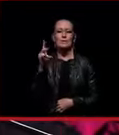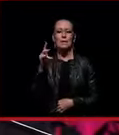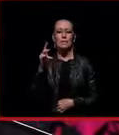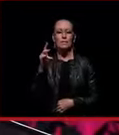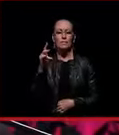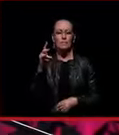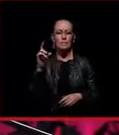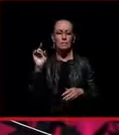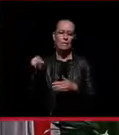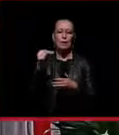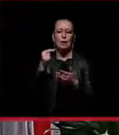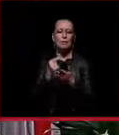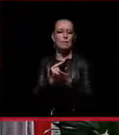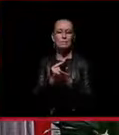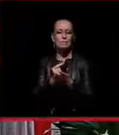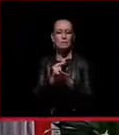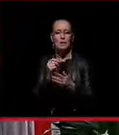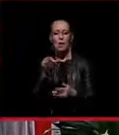College.